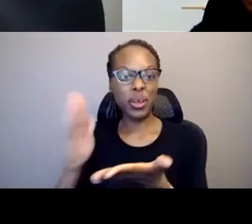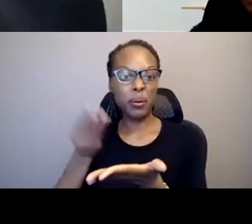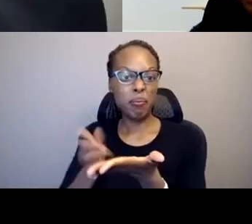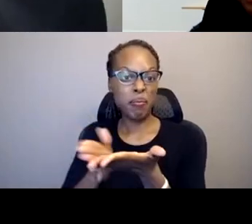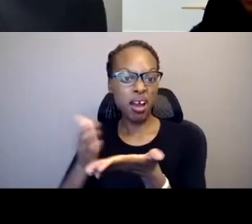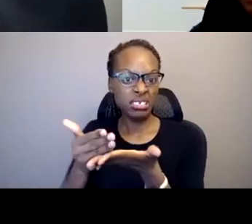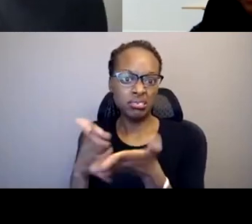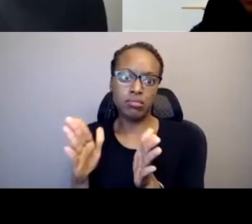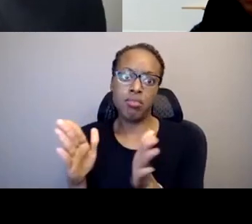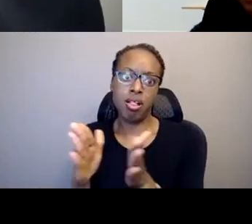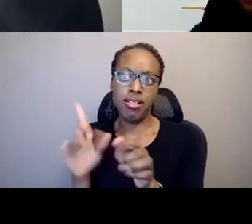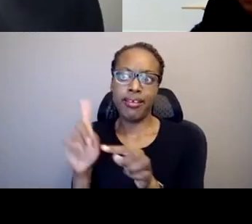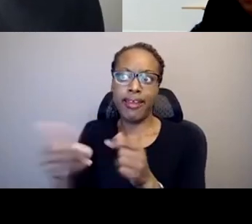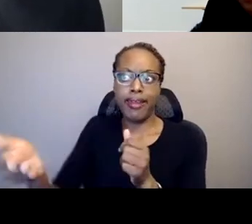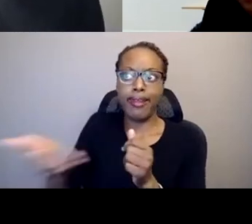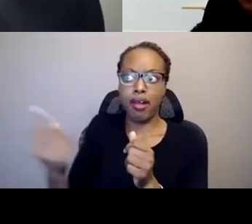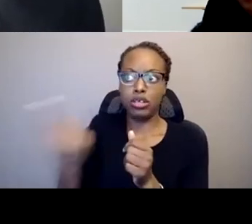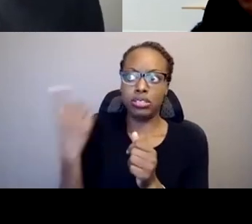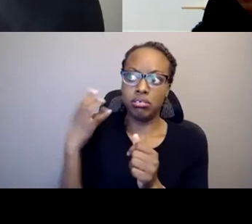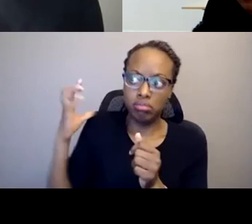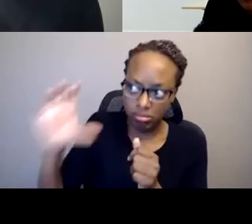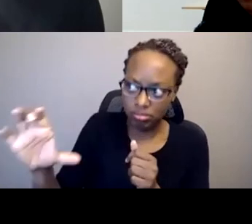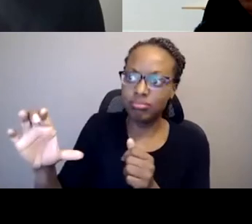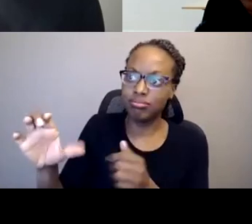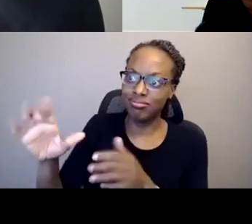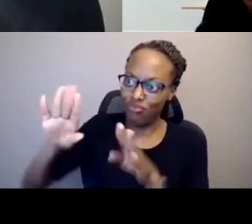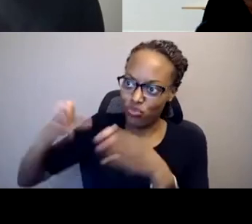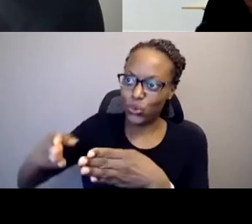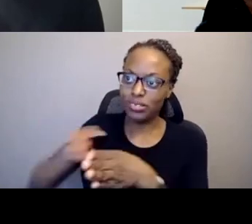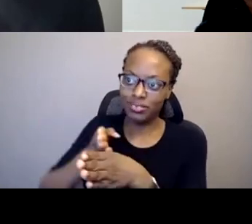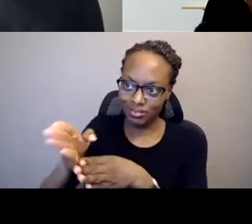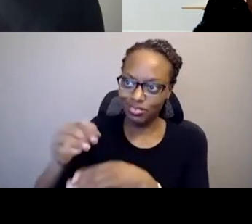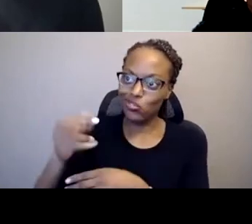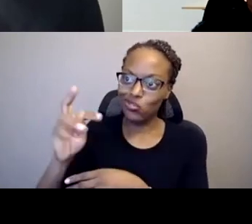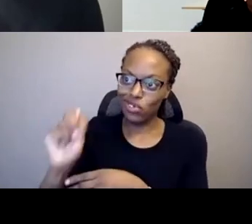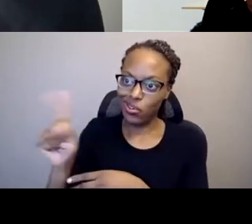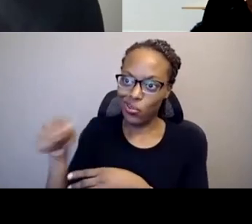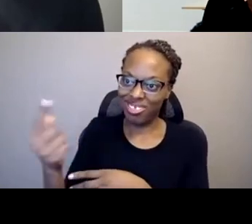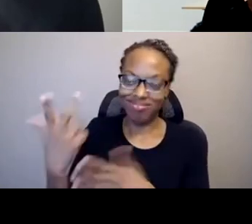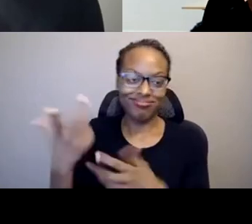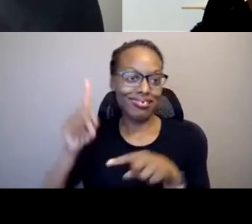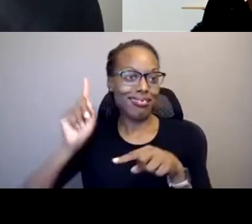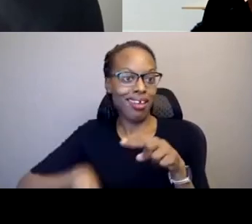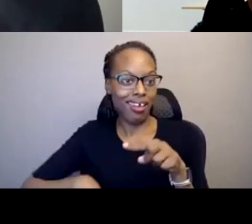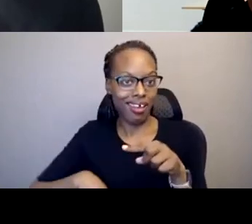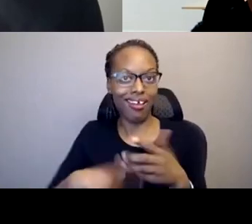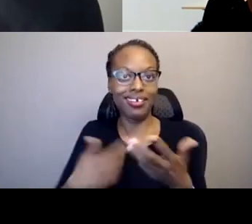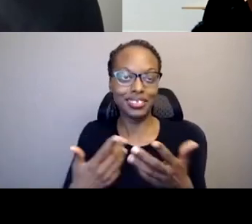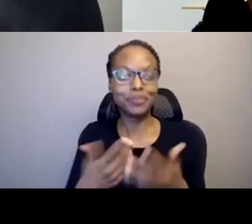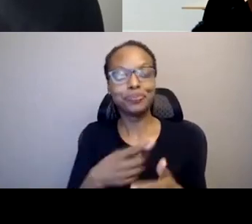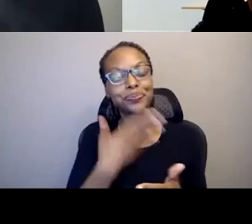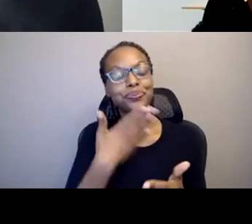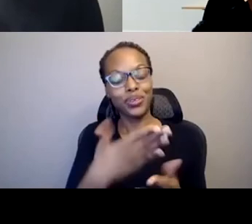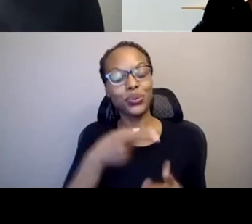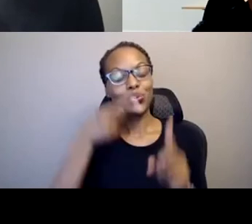to employ people full-time to be able to add that kind of capacity, you know, despite doing tremendous and exemplary work. So thank you for raising that as